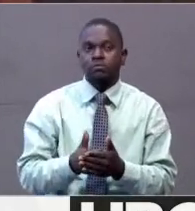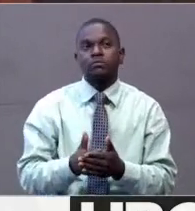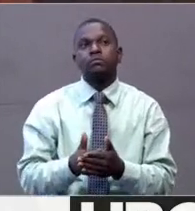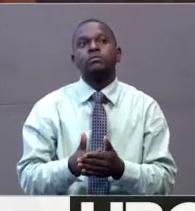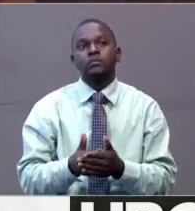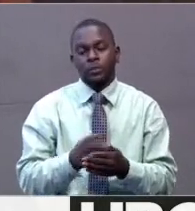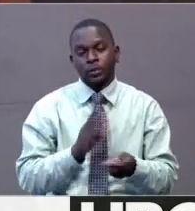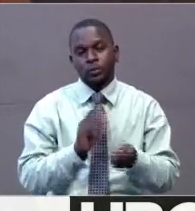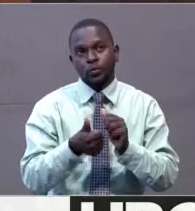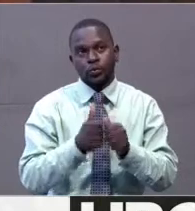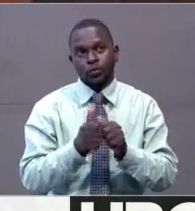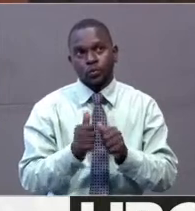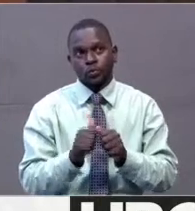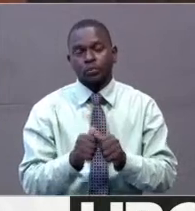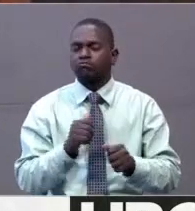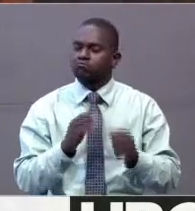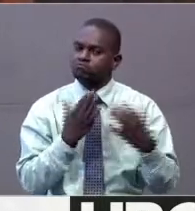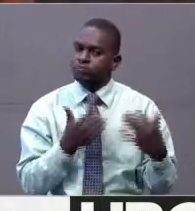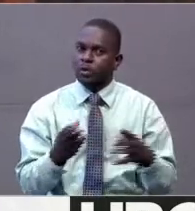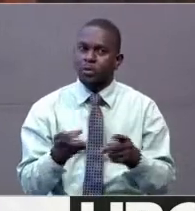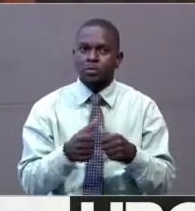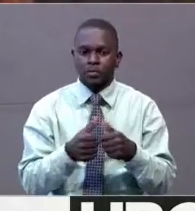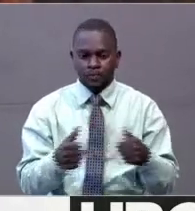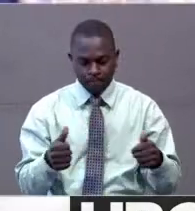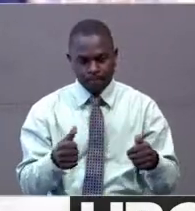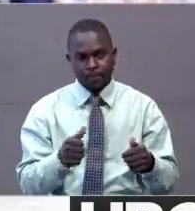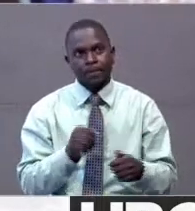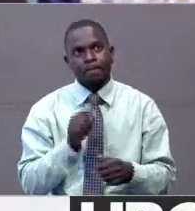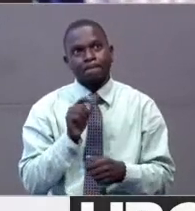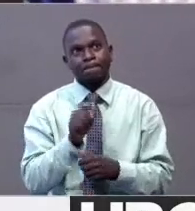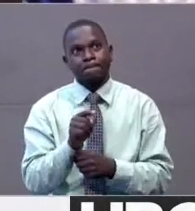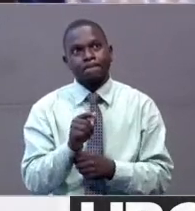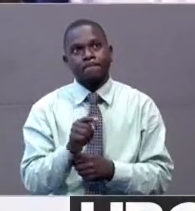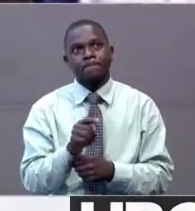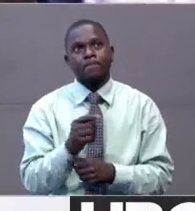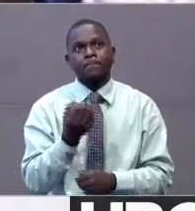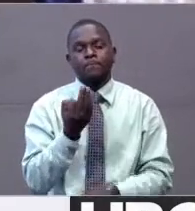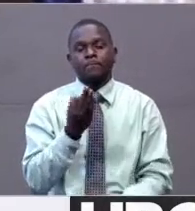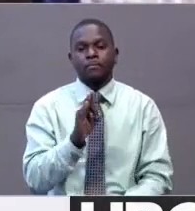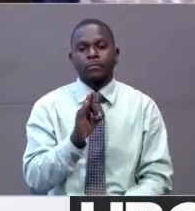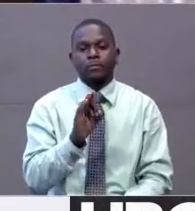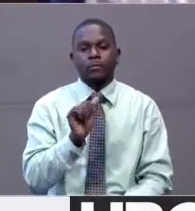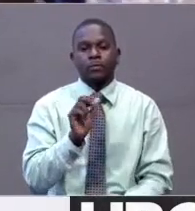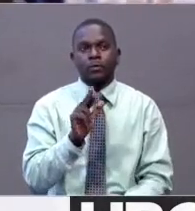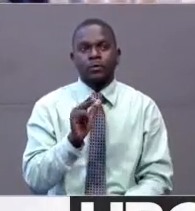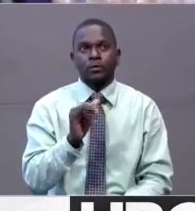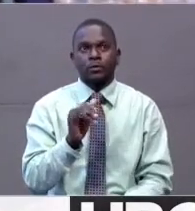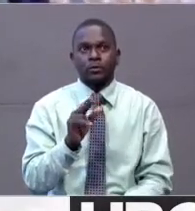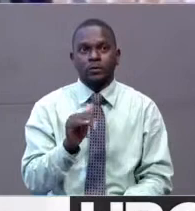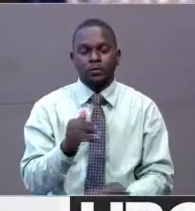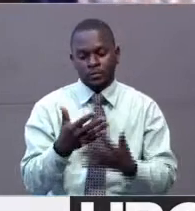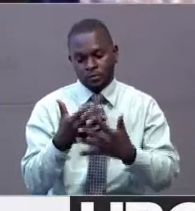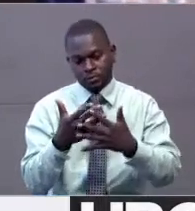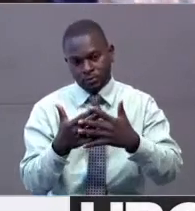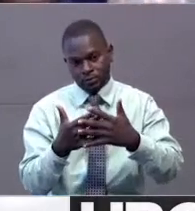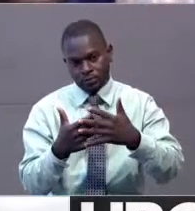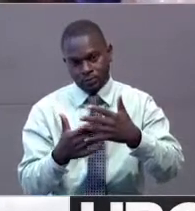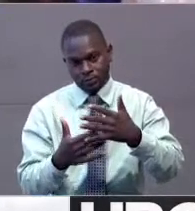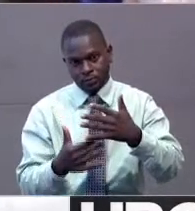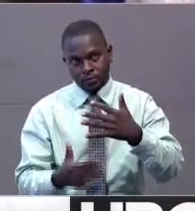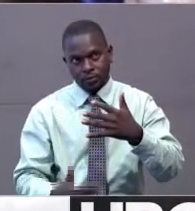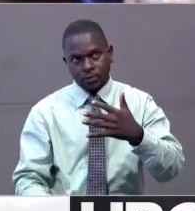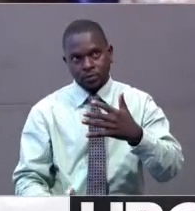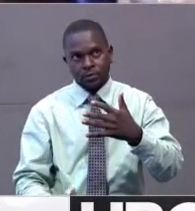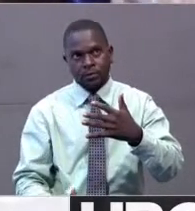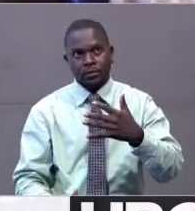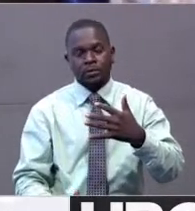the tournament. We shall play very well. Kobgabi Husna, Fadila Shamka, Nalwaza Tracy, Namakoye Mebo, and Rajab